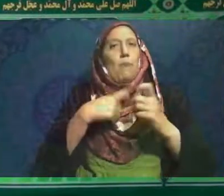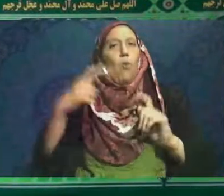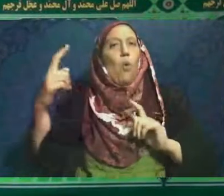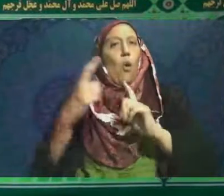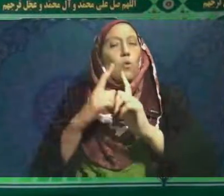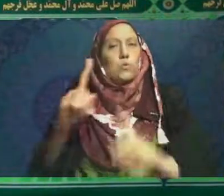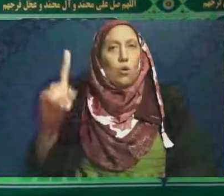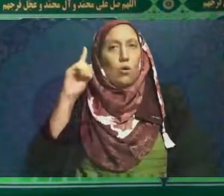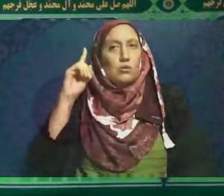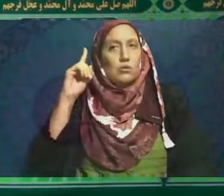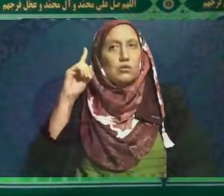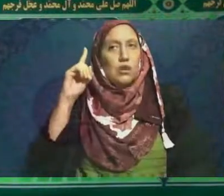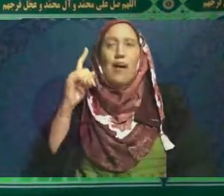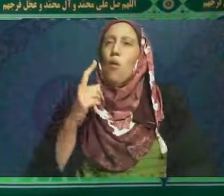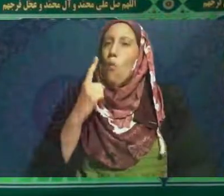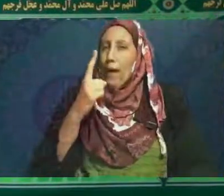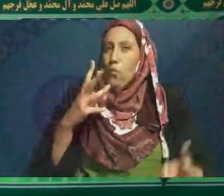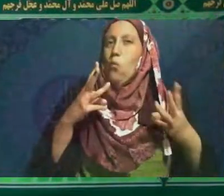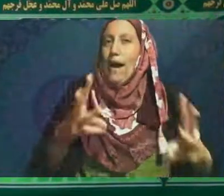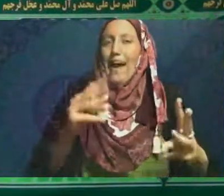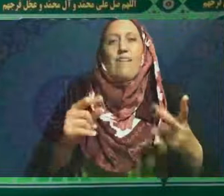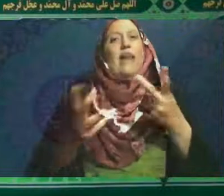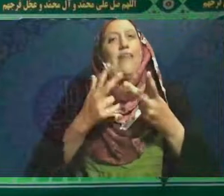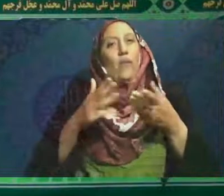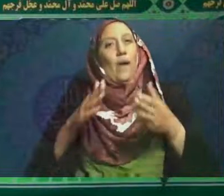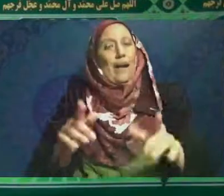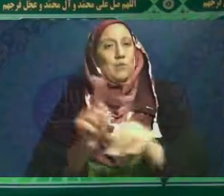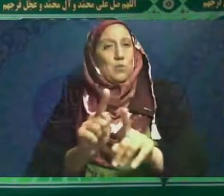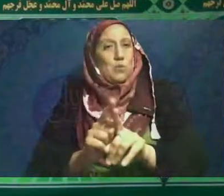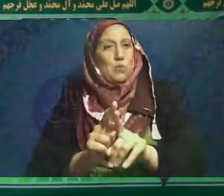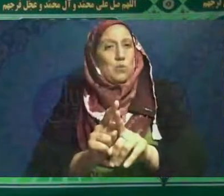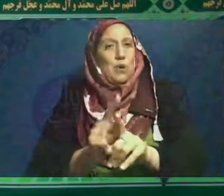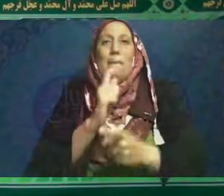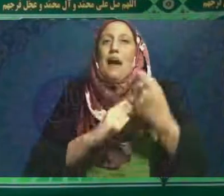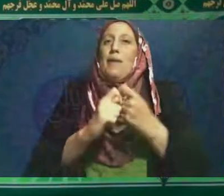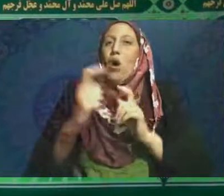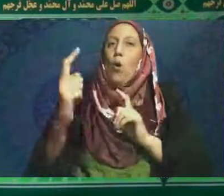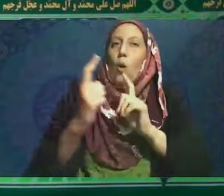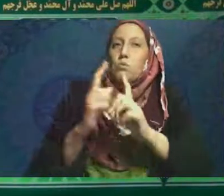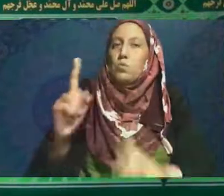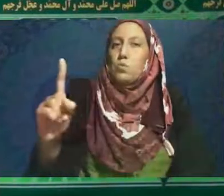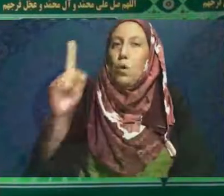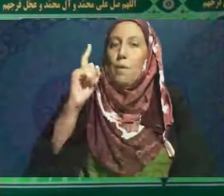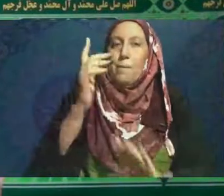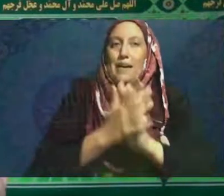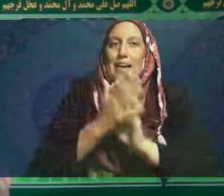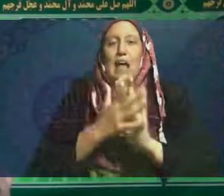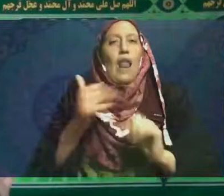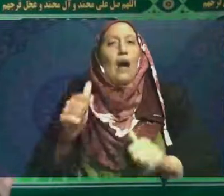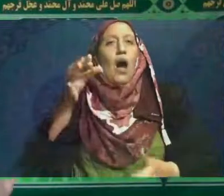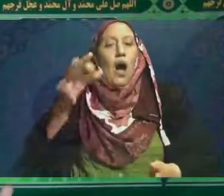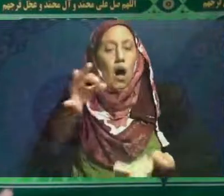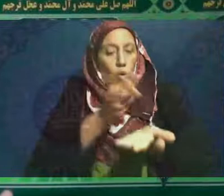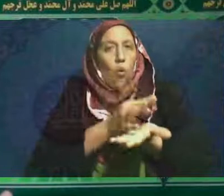nearness to God is a coin that when you look at the side that is facing me, for example, who is resorting to God through